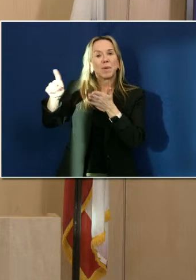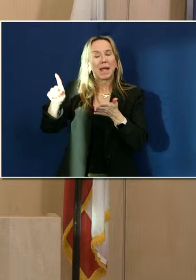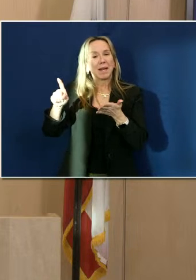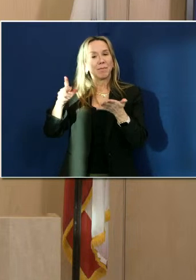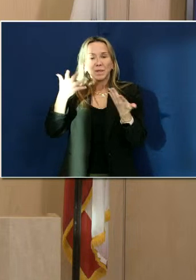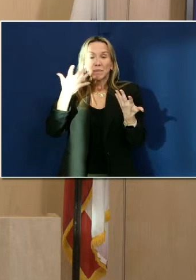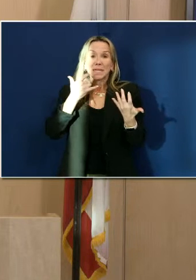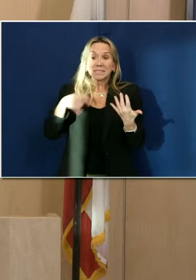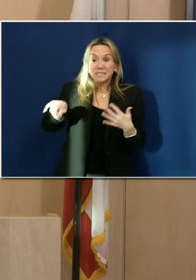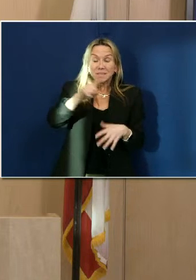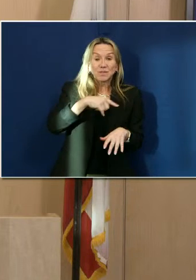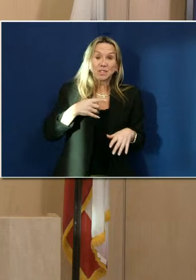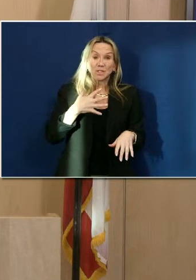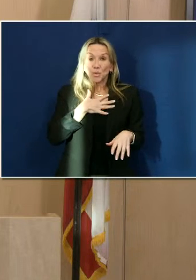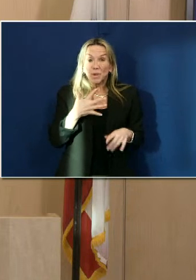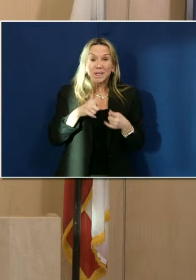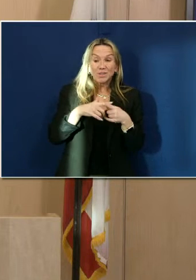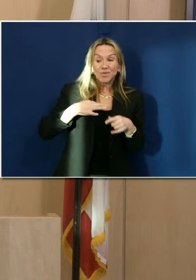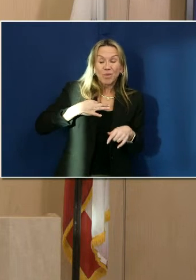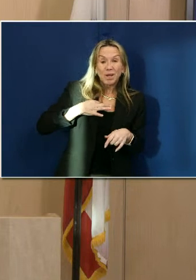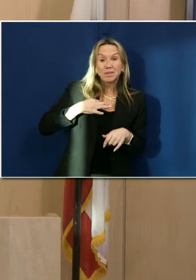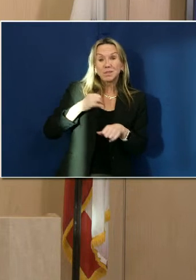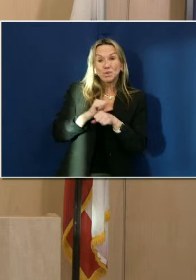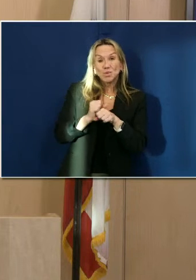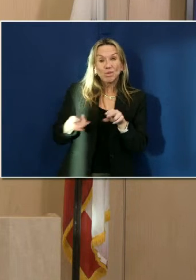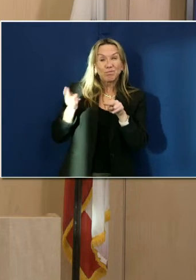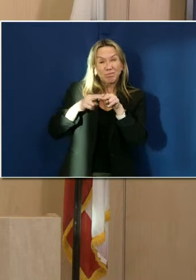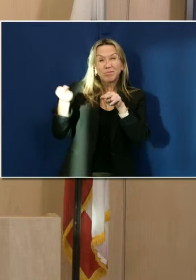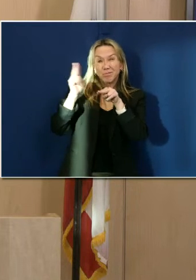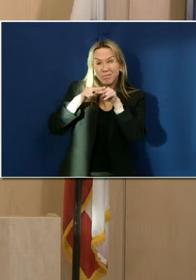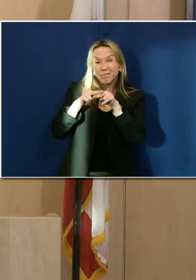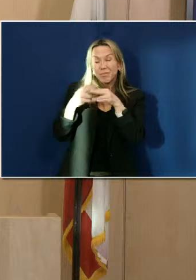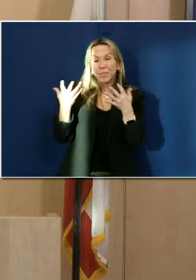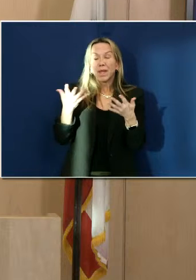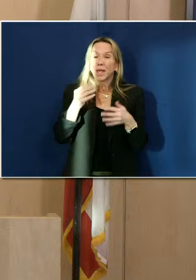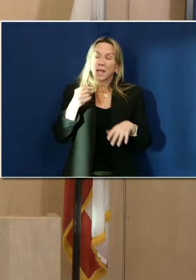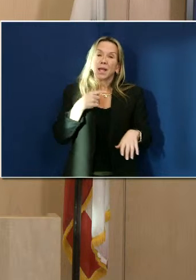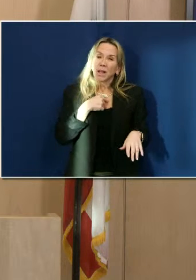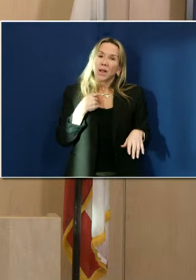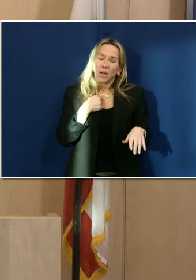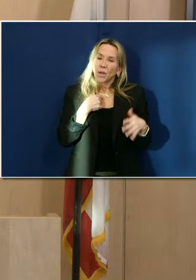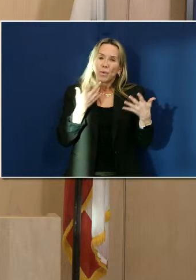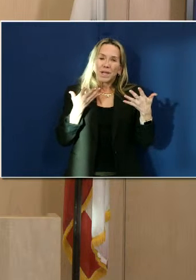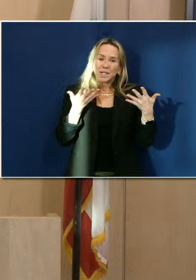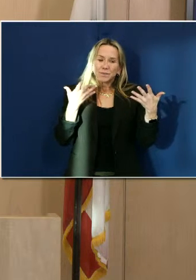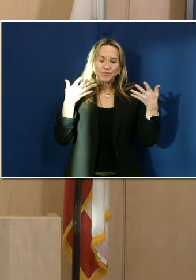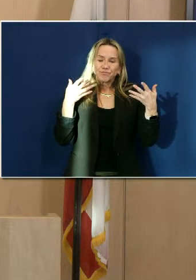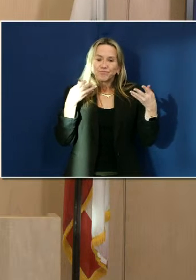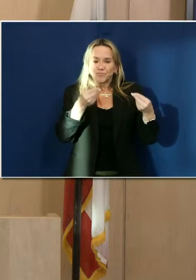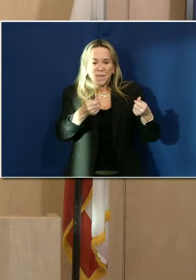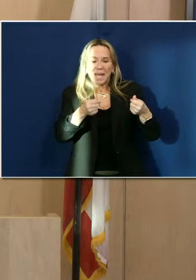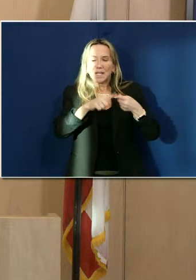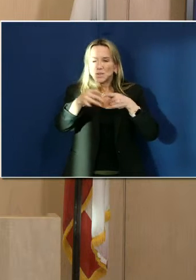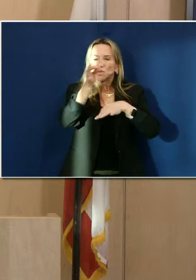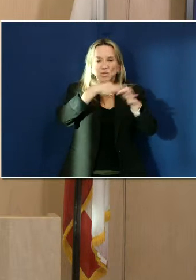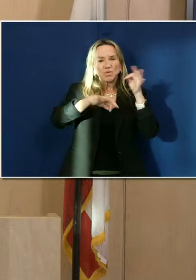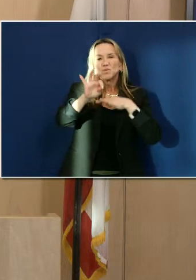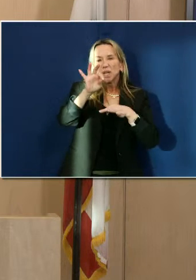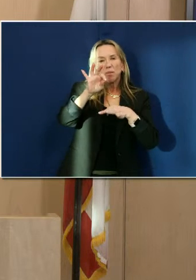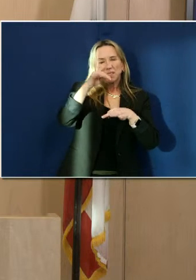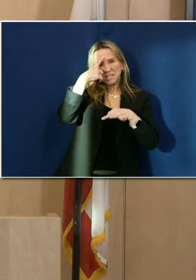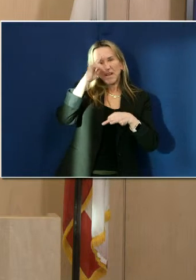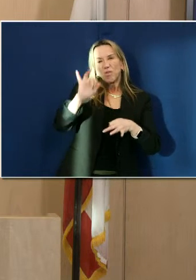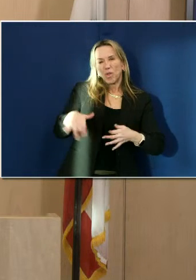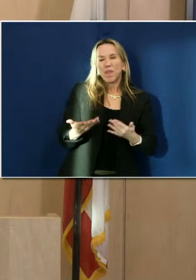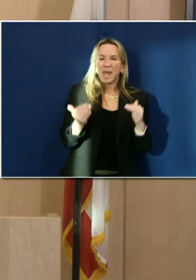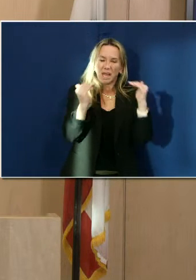come forth and volunteer for another shift or work additional shifts, that we are paying as fairly as we can to compensate for that. But